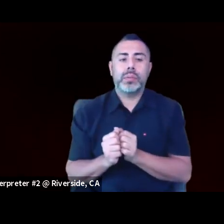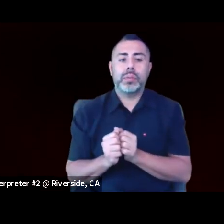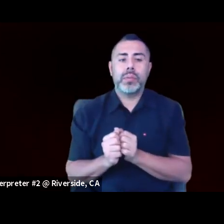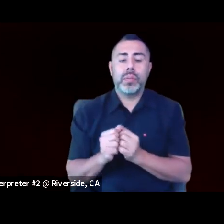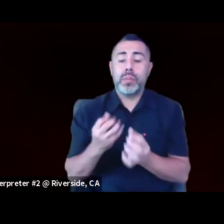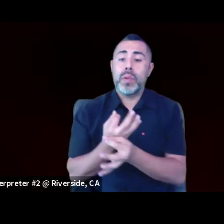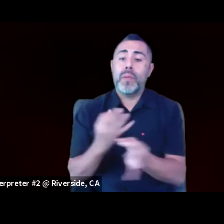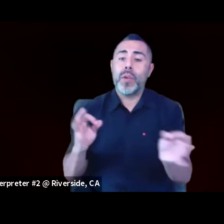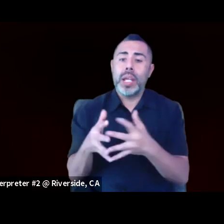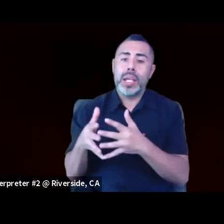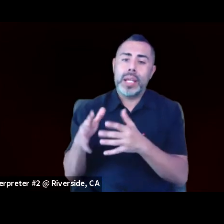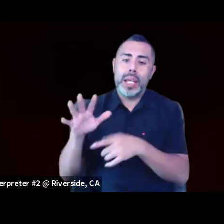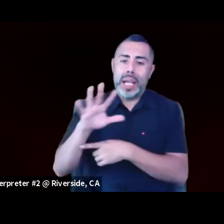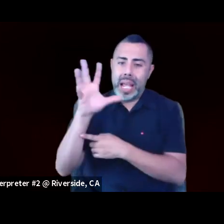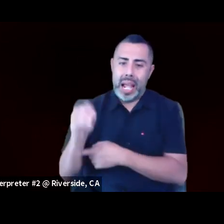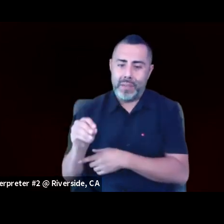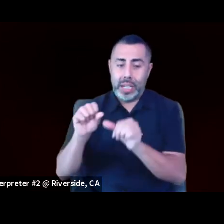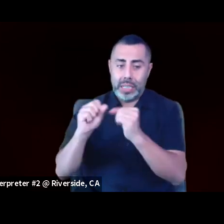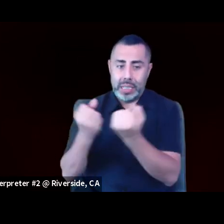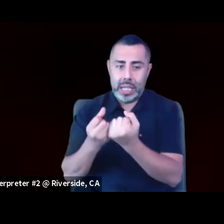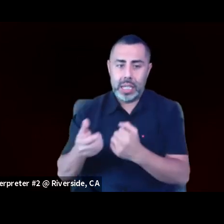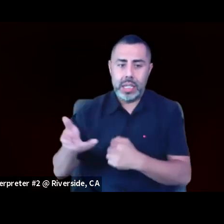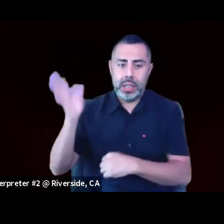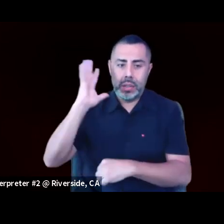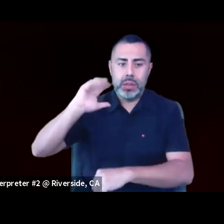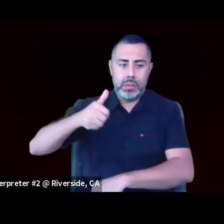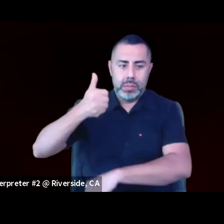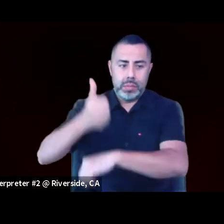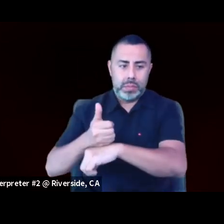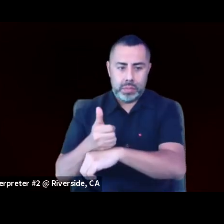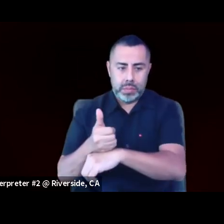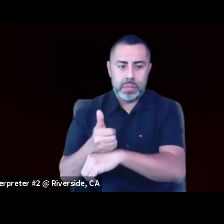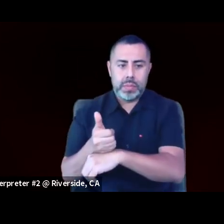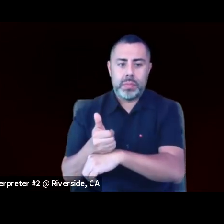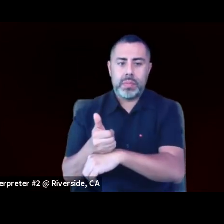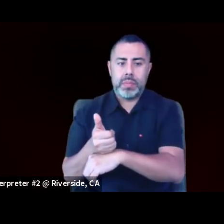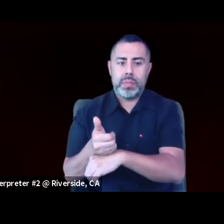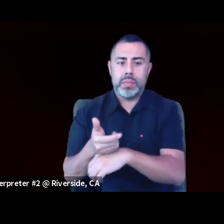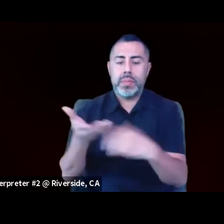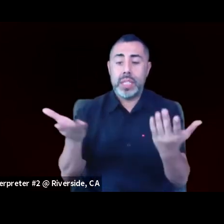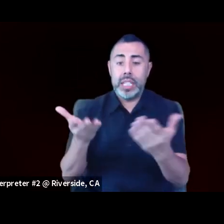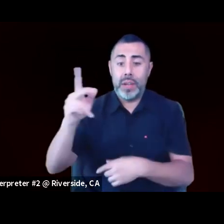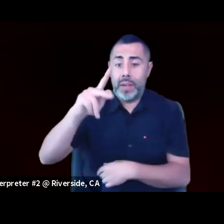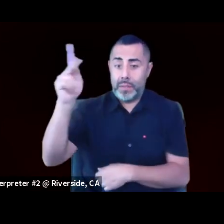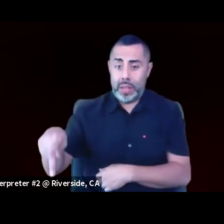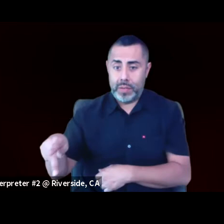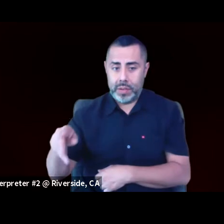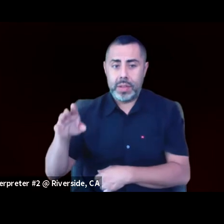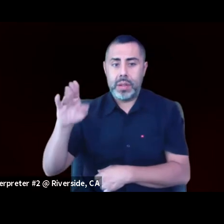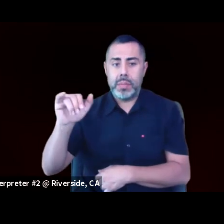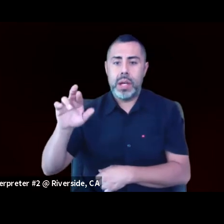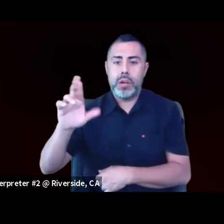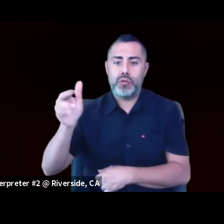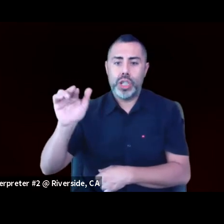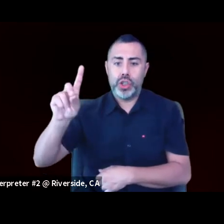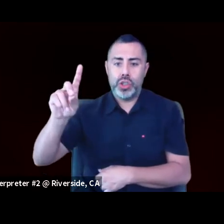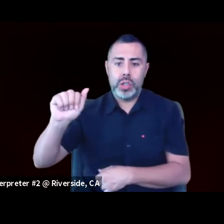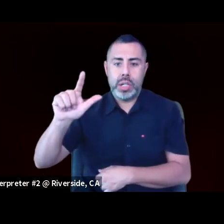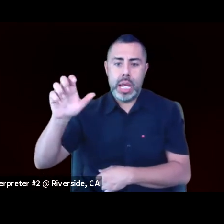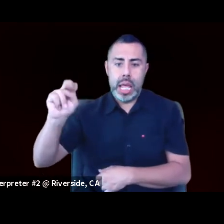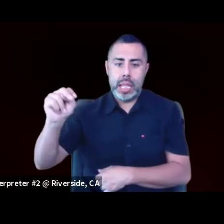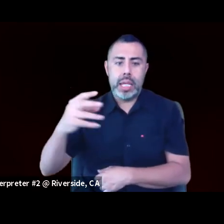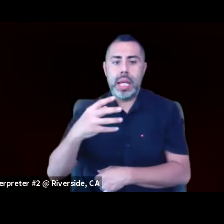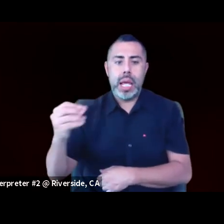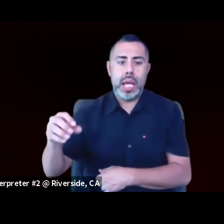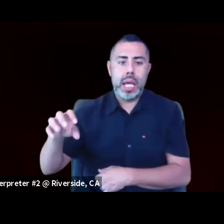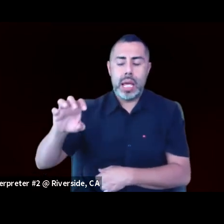1787 by Richard Allen and Absalom Jones. And the idea of a mutual